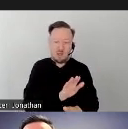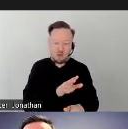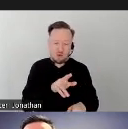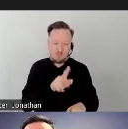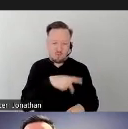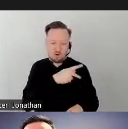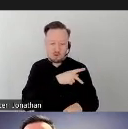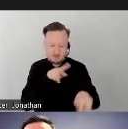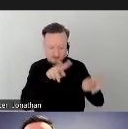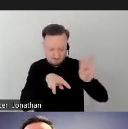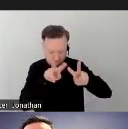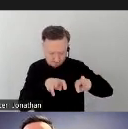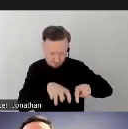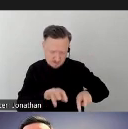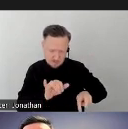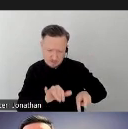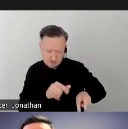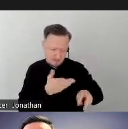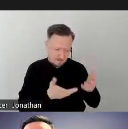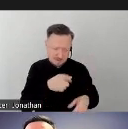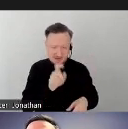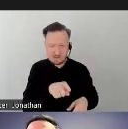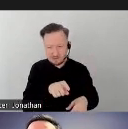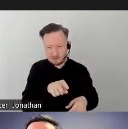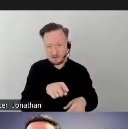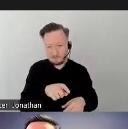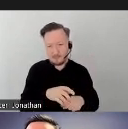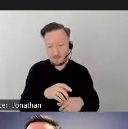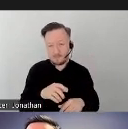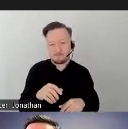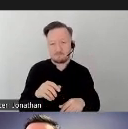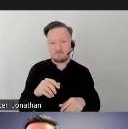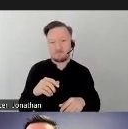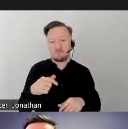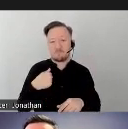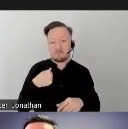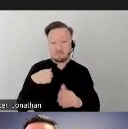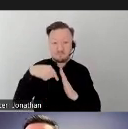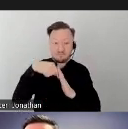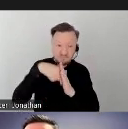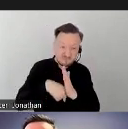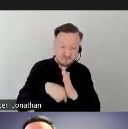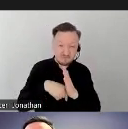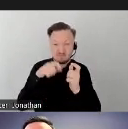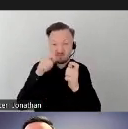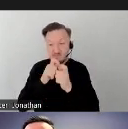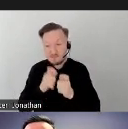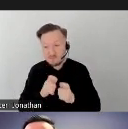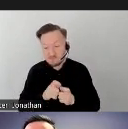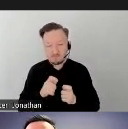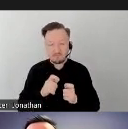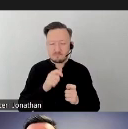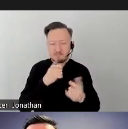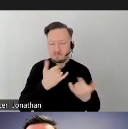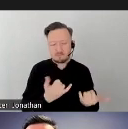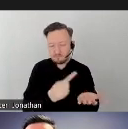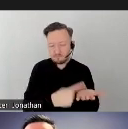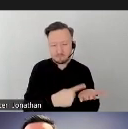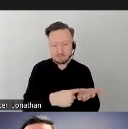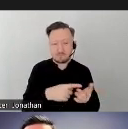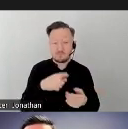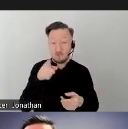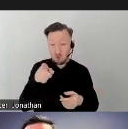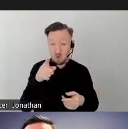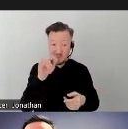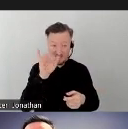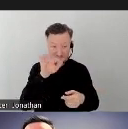and the timing and when it should start varies. I'm not going to go into the details about what that should be, but if you have these risk factors,